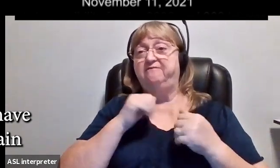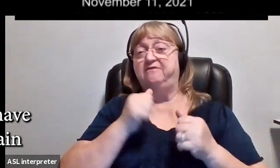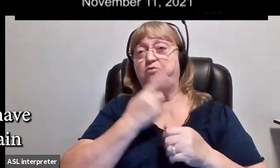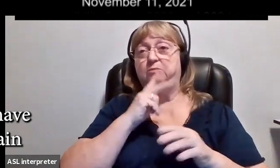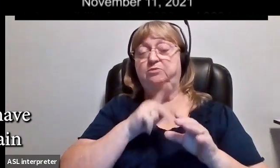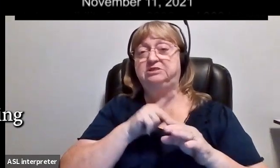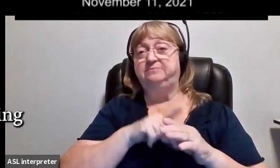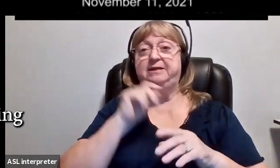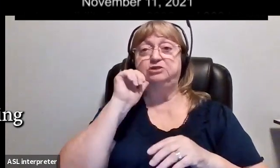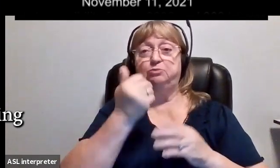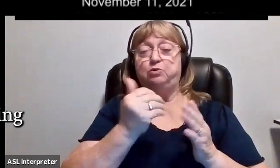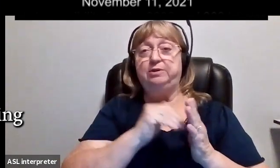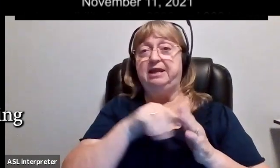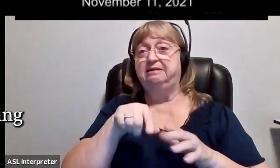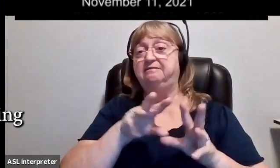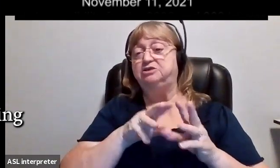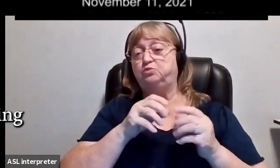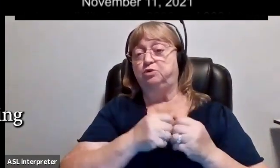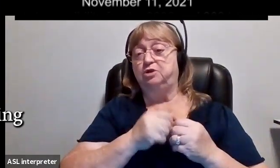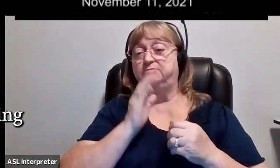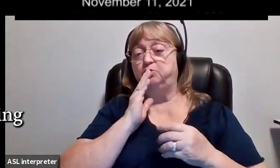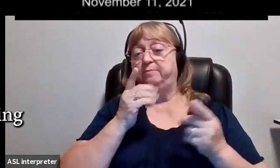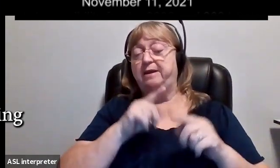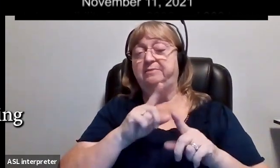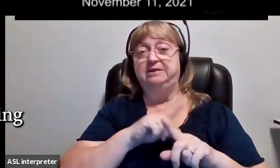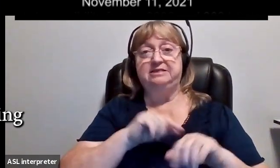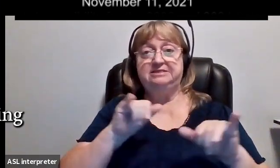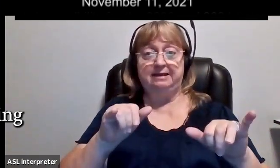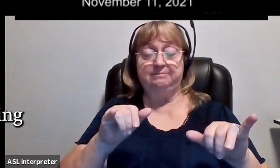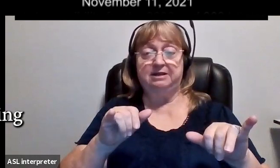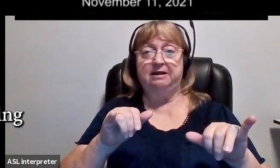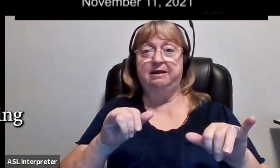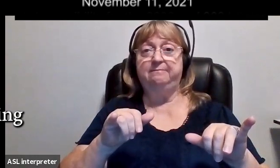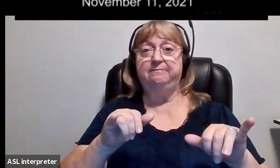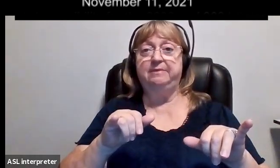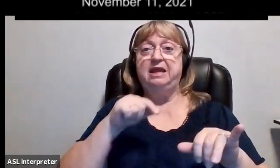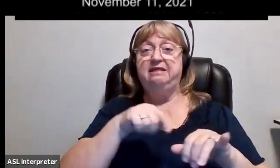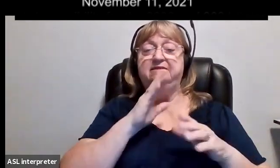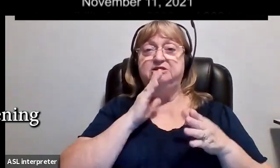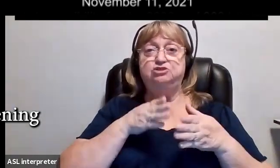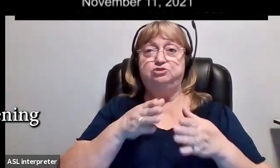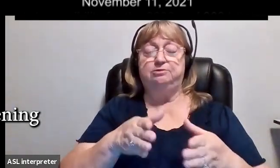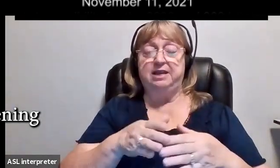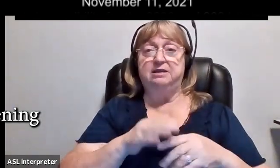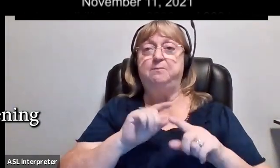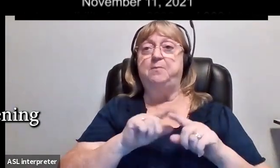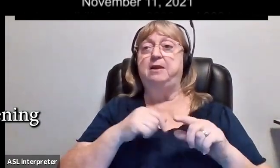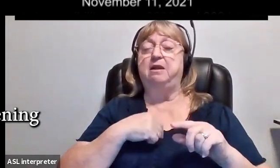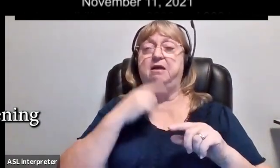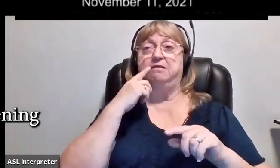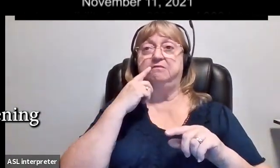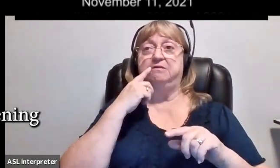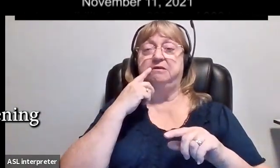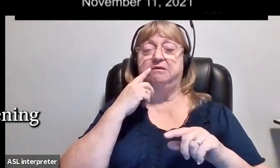participate. Tomorrow, again, in this workshop would be happening at the same time in this strand. But anything that's going to be